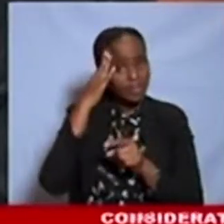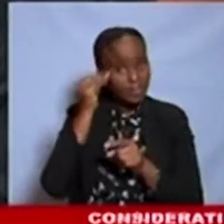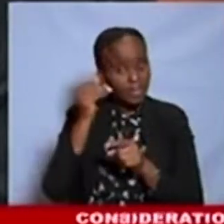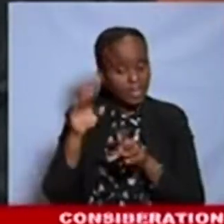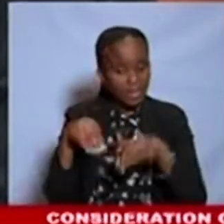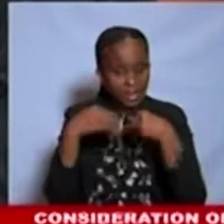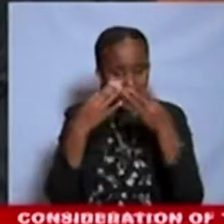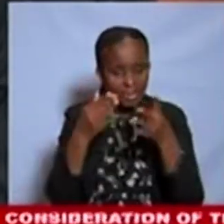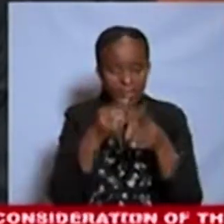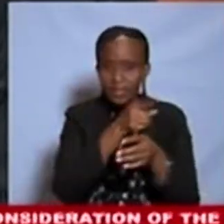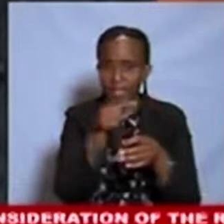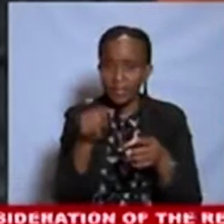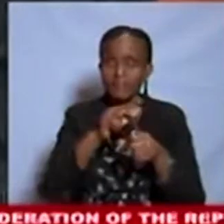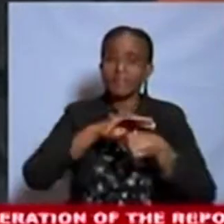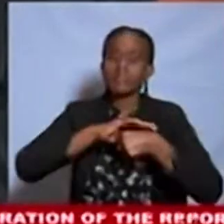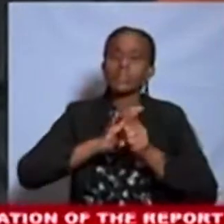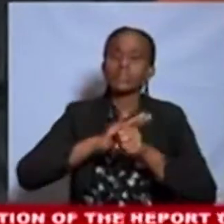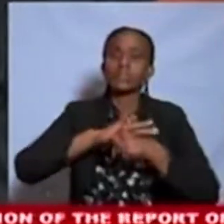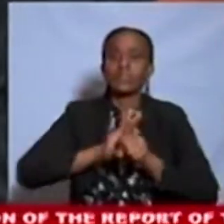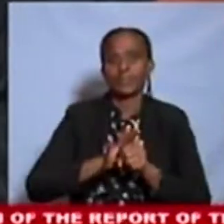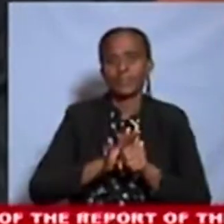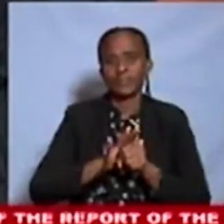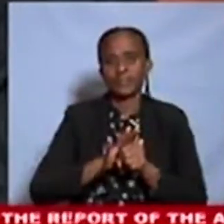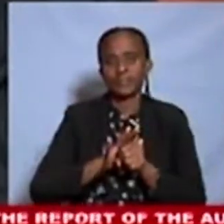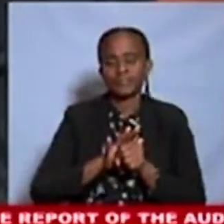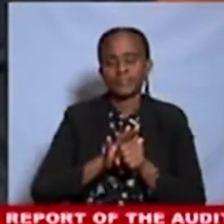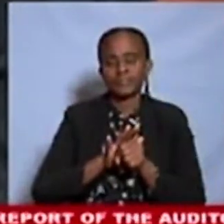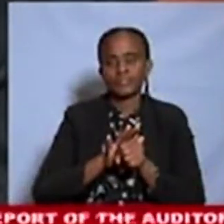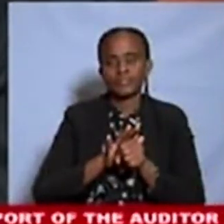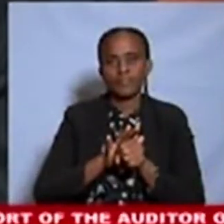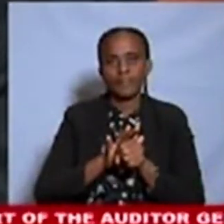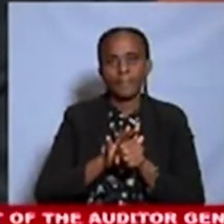there is COVID-19.